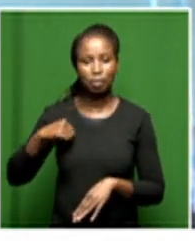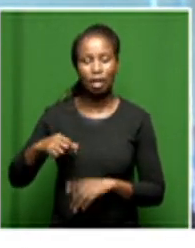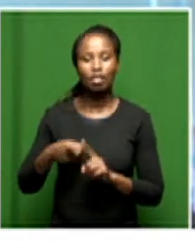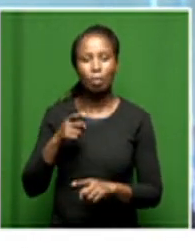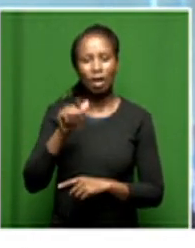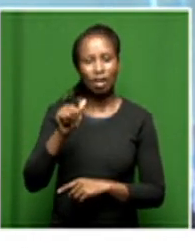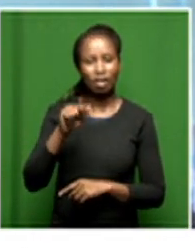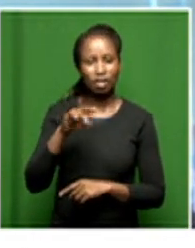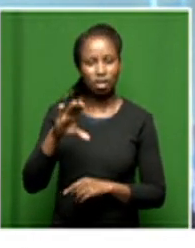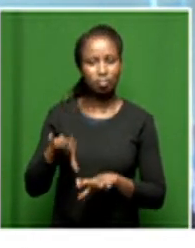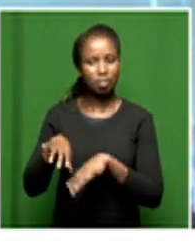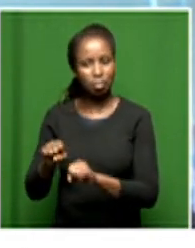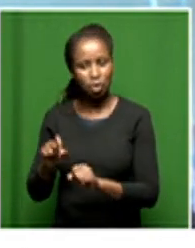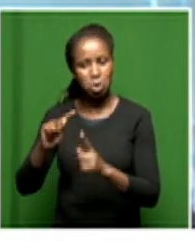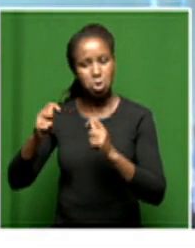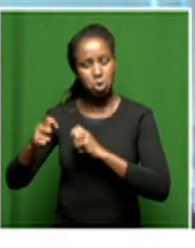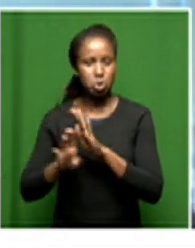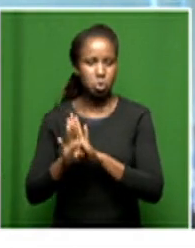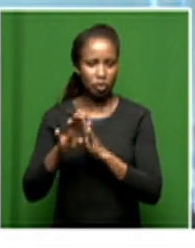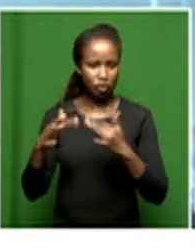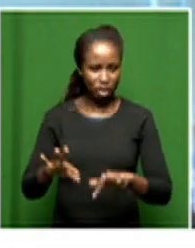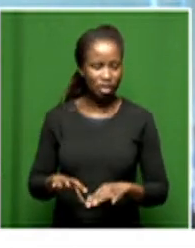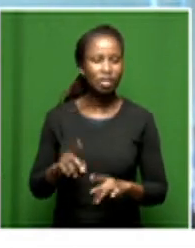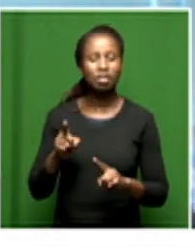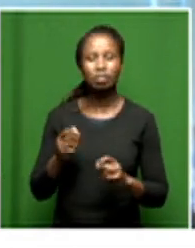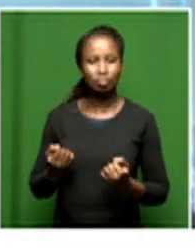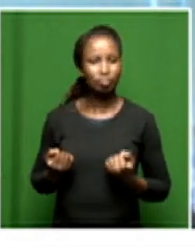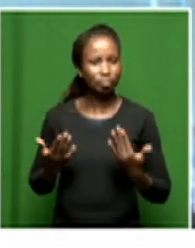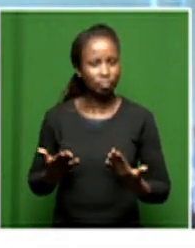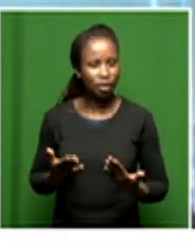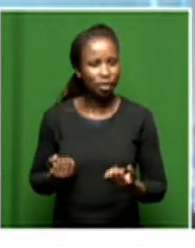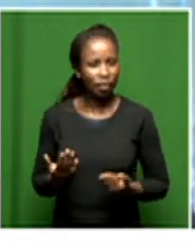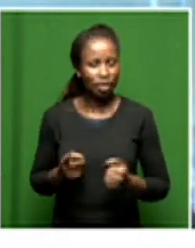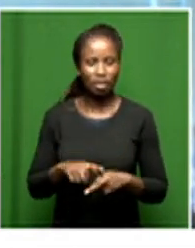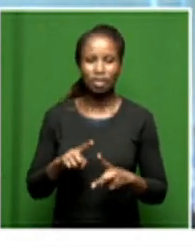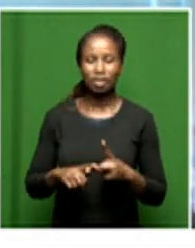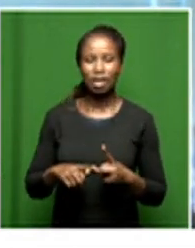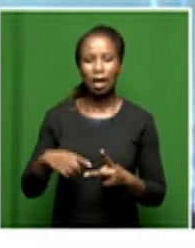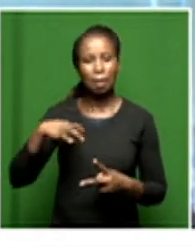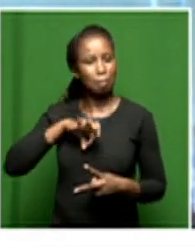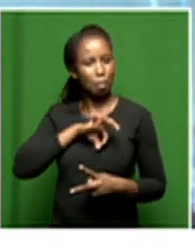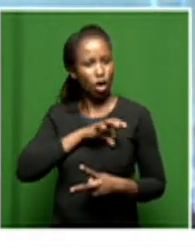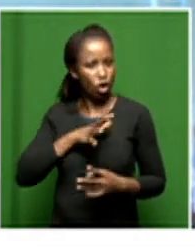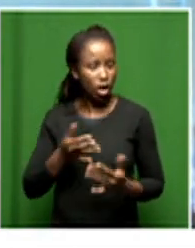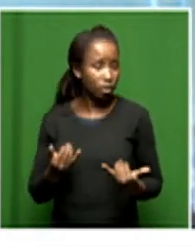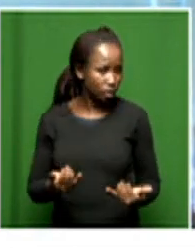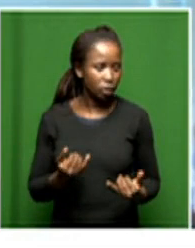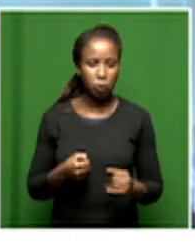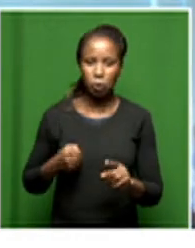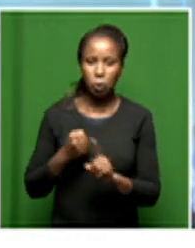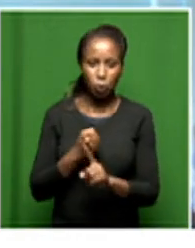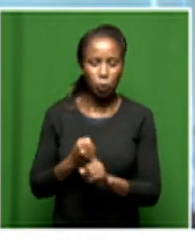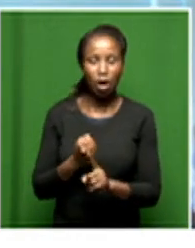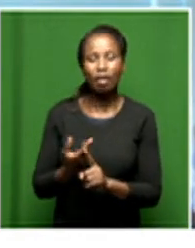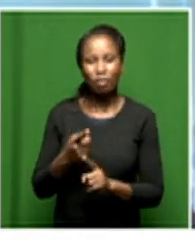has had major challenges. Their big service delivery issues. Their mayor was in hot water for remarks about the coloured